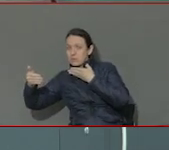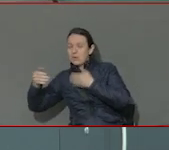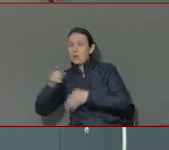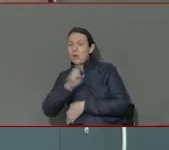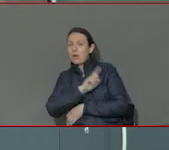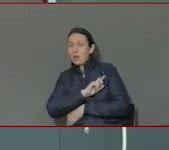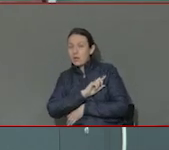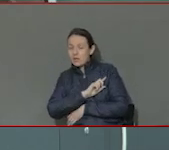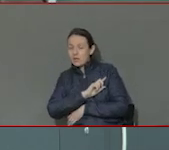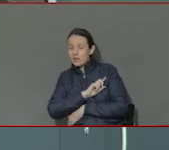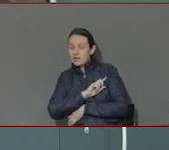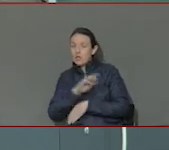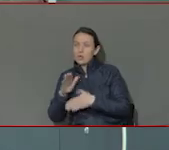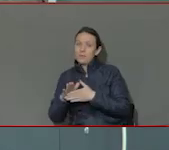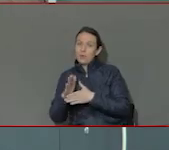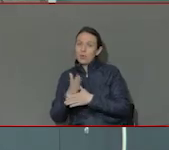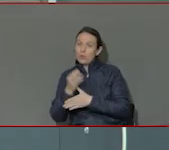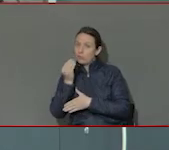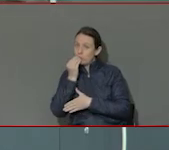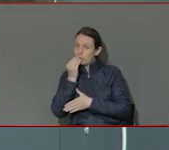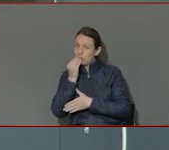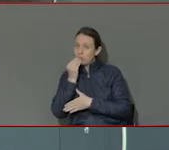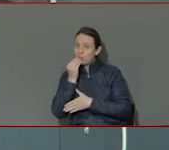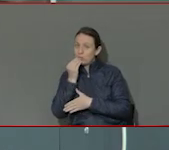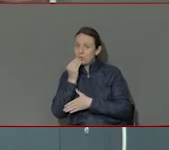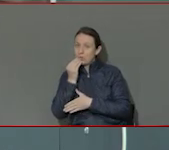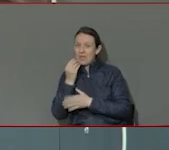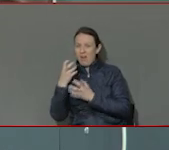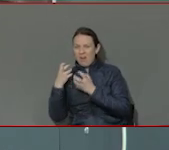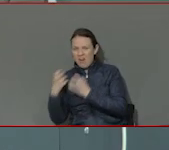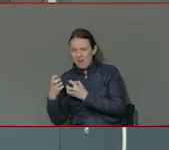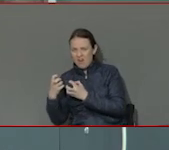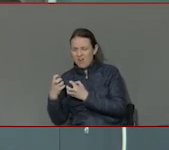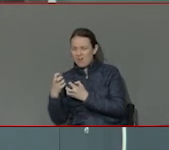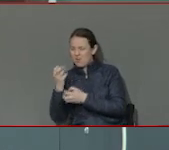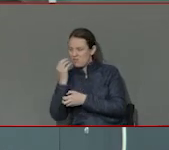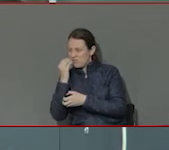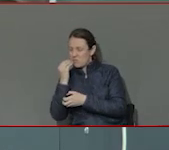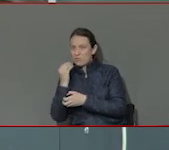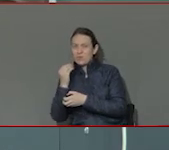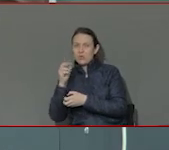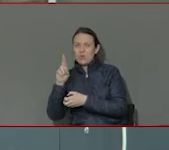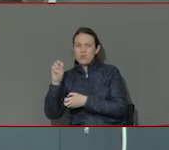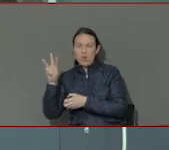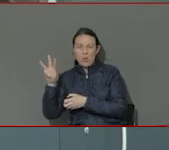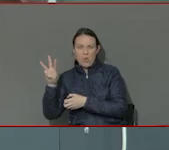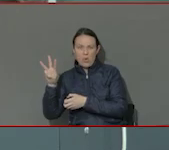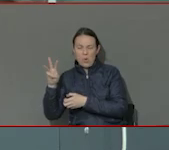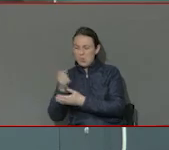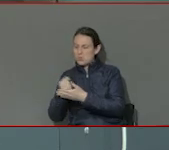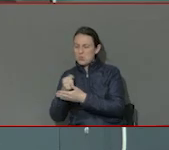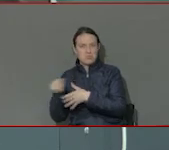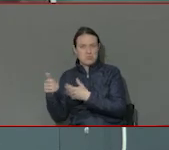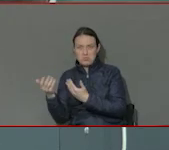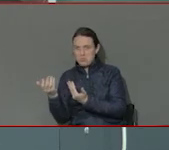Why? Because they eat food that is hard and raw, or the food that is